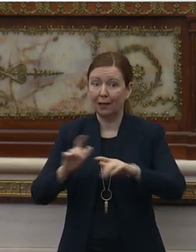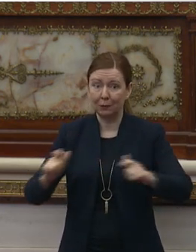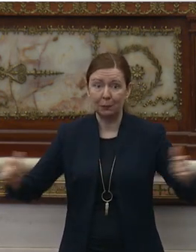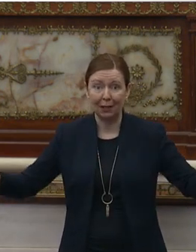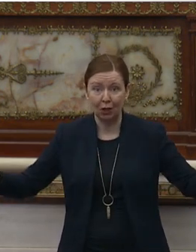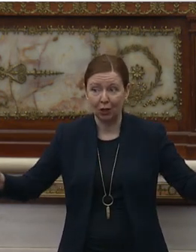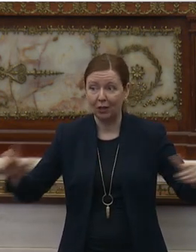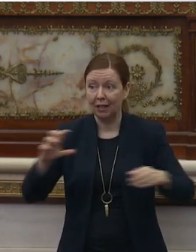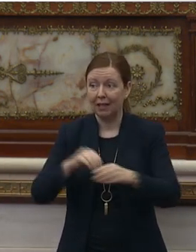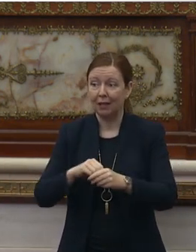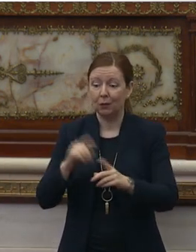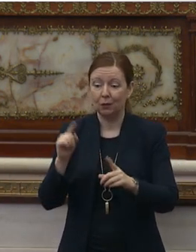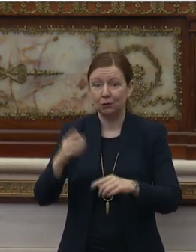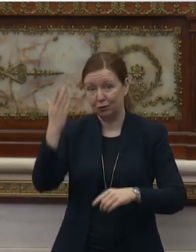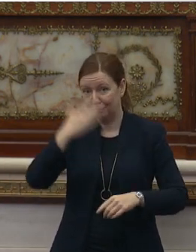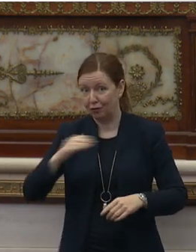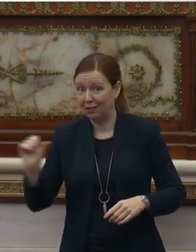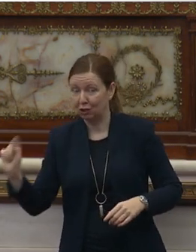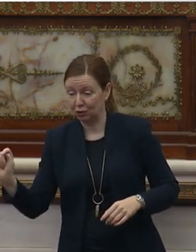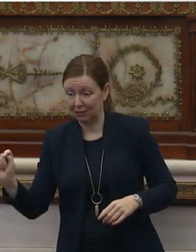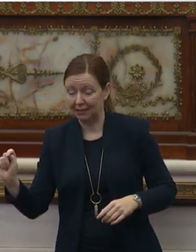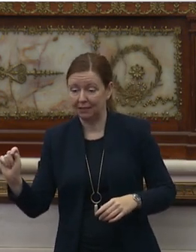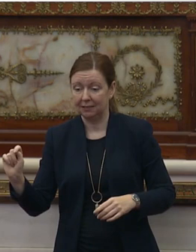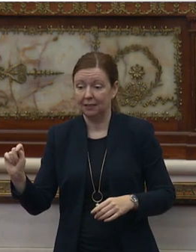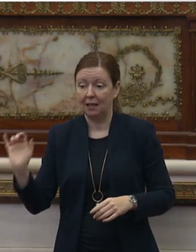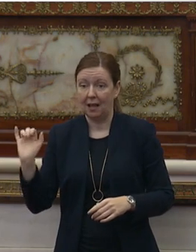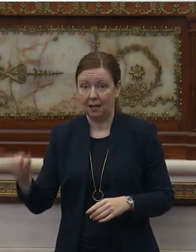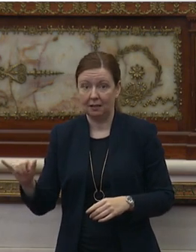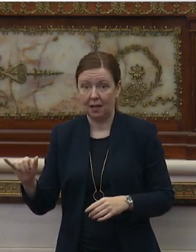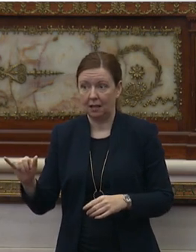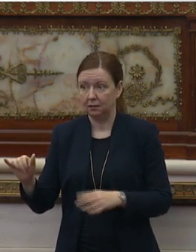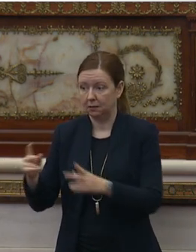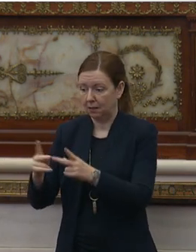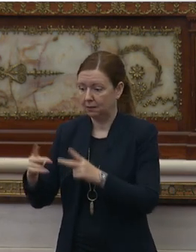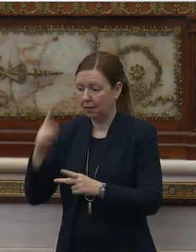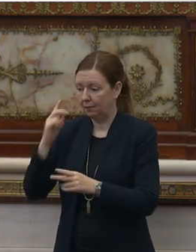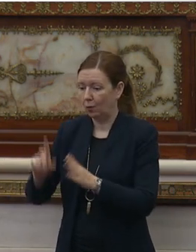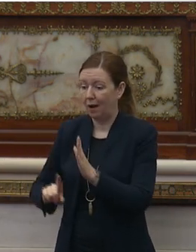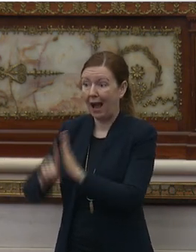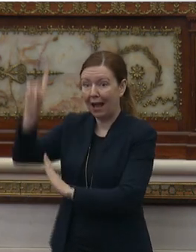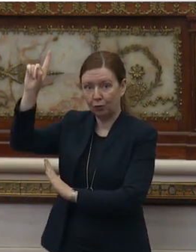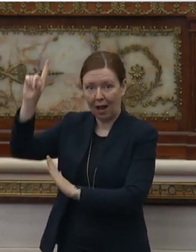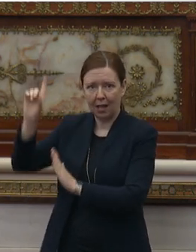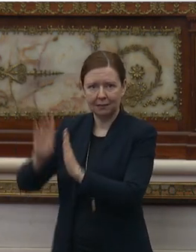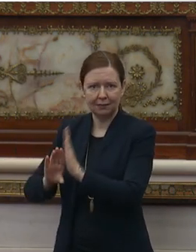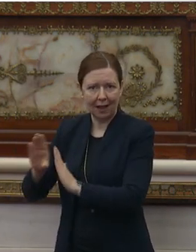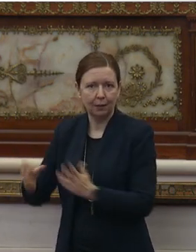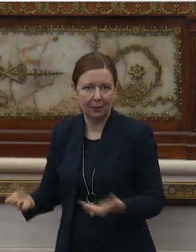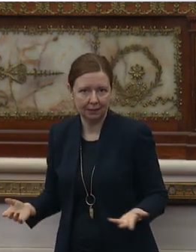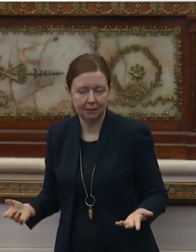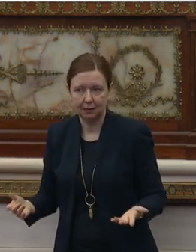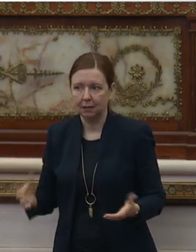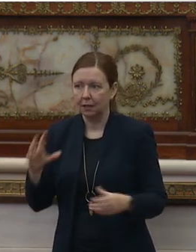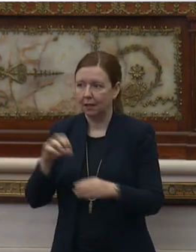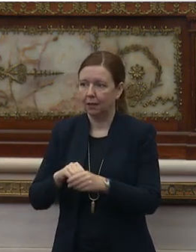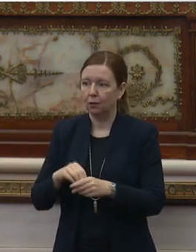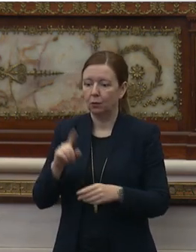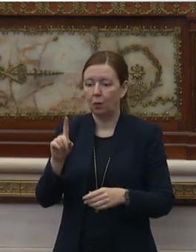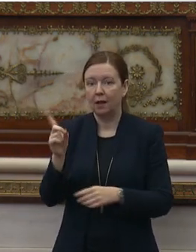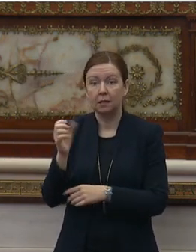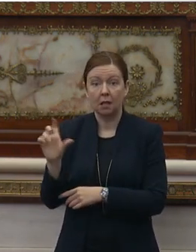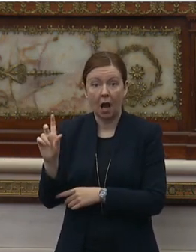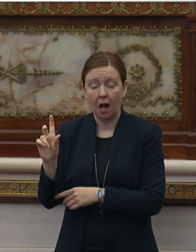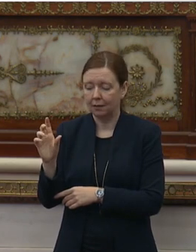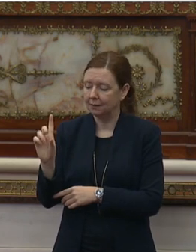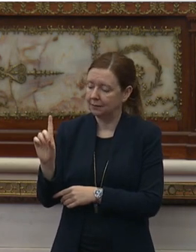included all the way down to Front Street, which is a site for a high-rise development. It included One Dock Street.